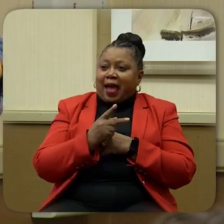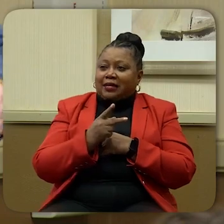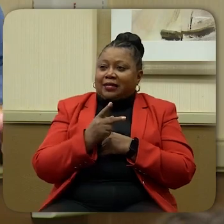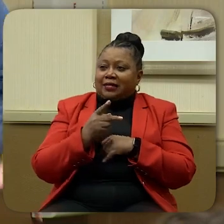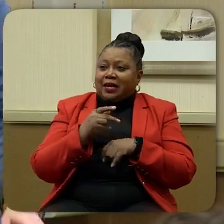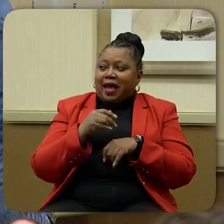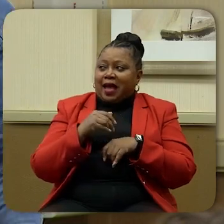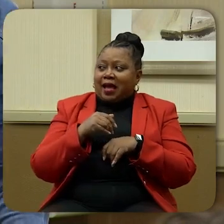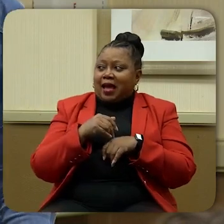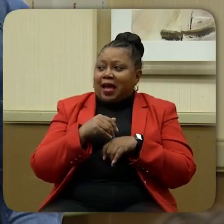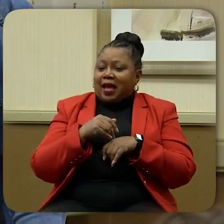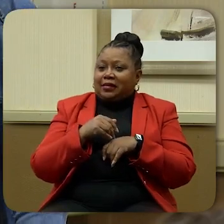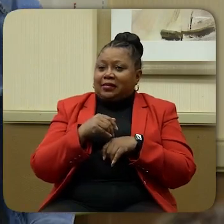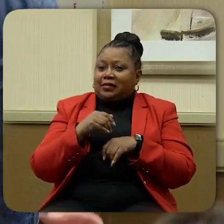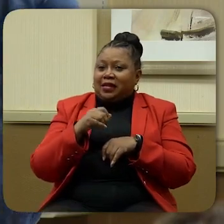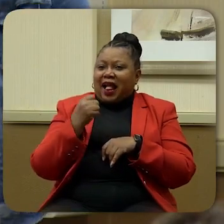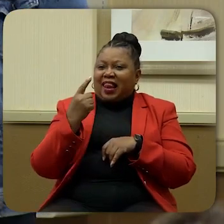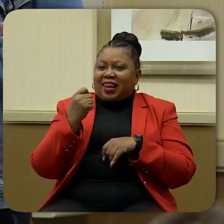at